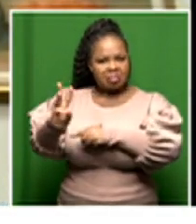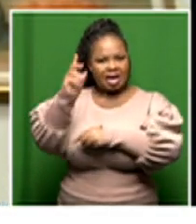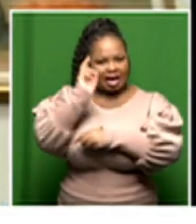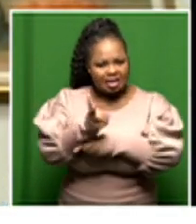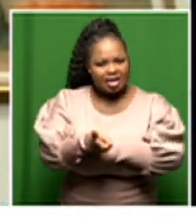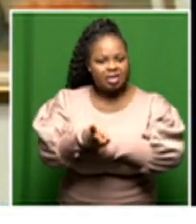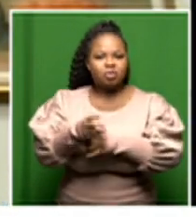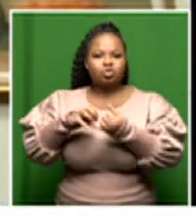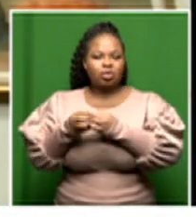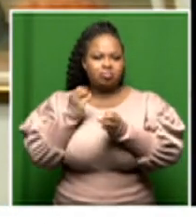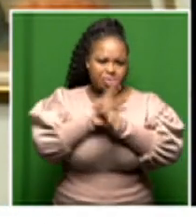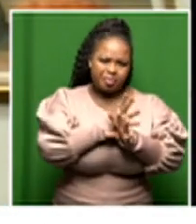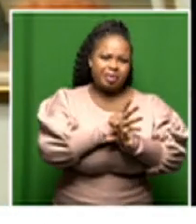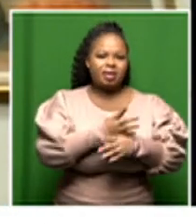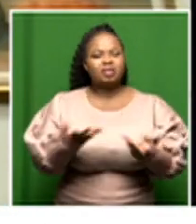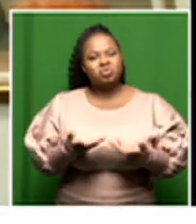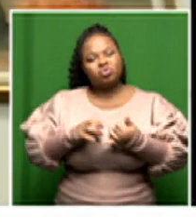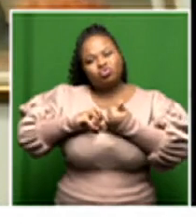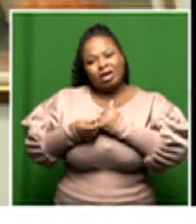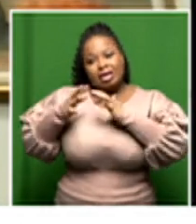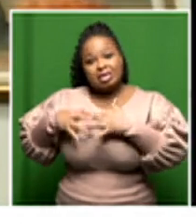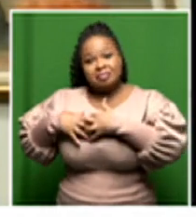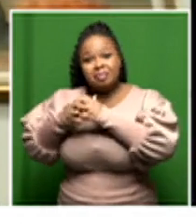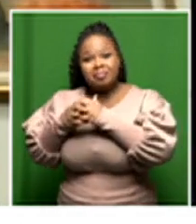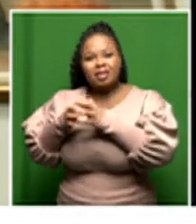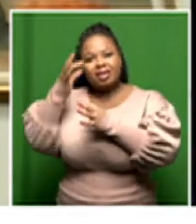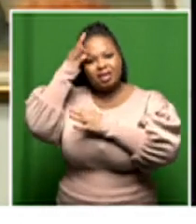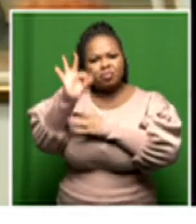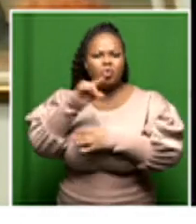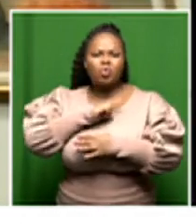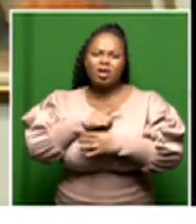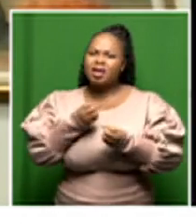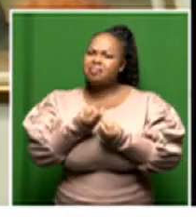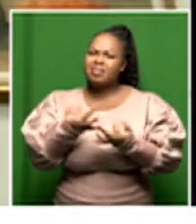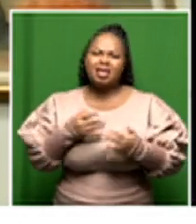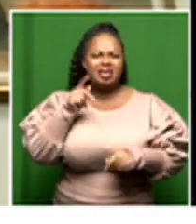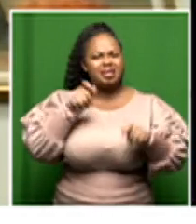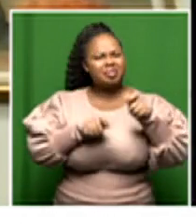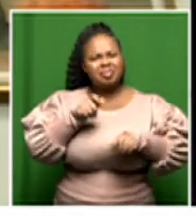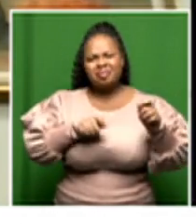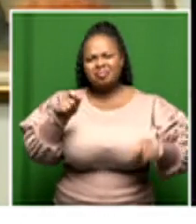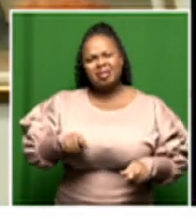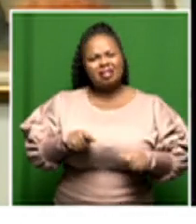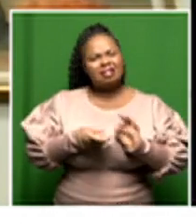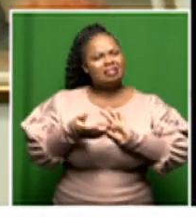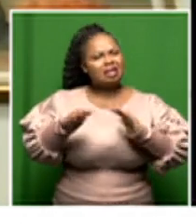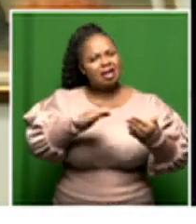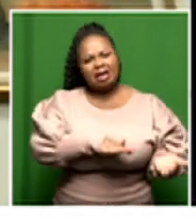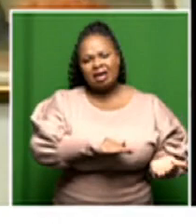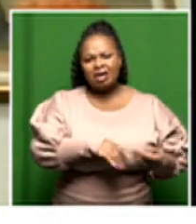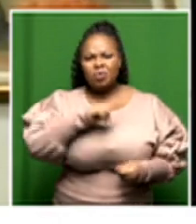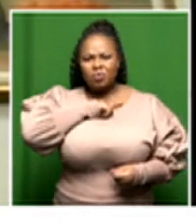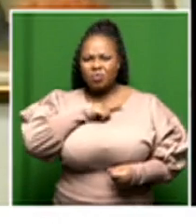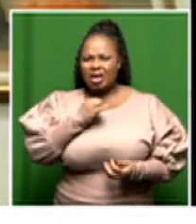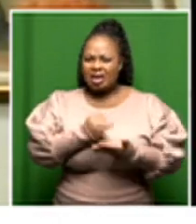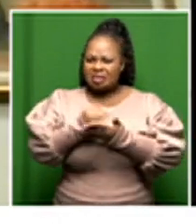again to try to establish a government, and to lose lives because of such cynicism. It's absolutely disgraceful.